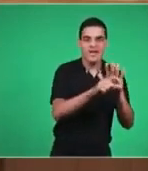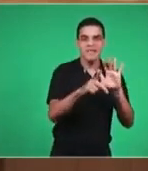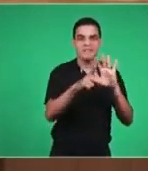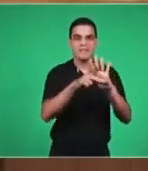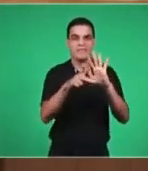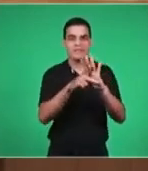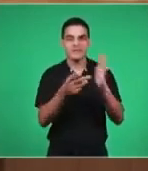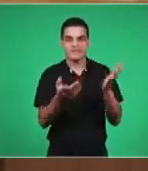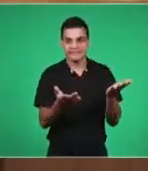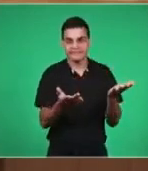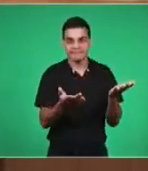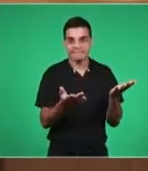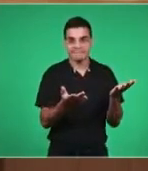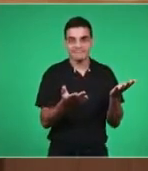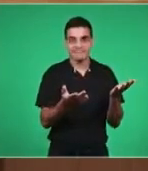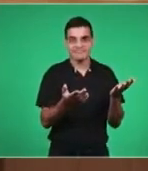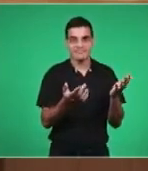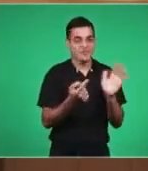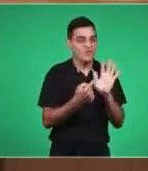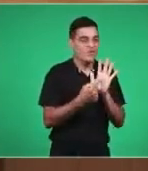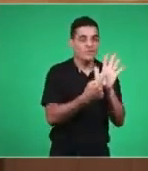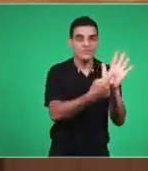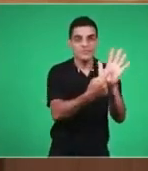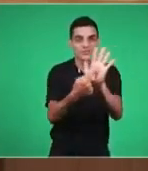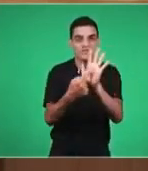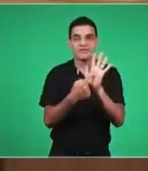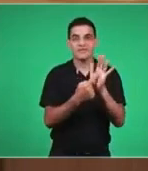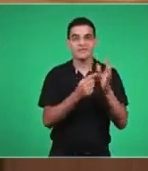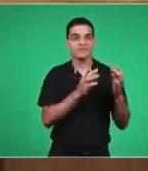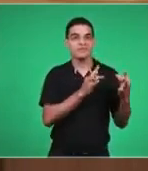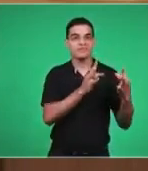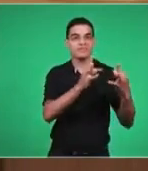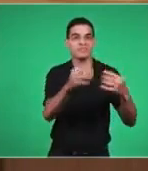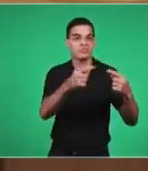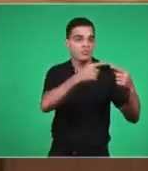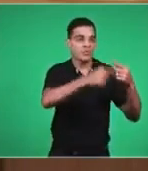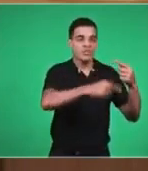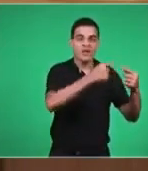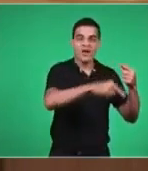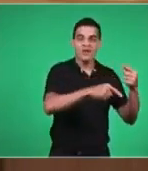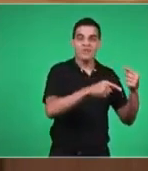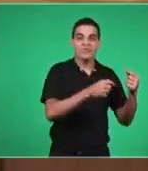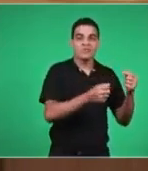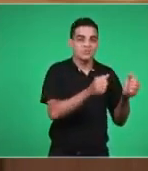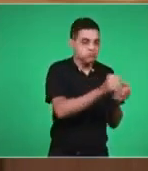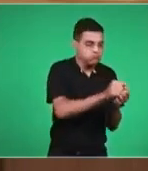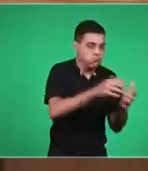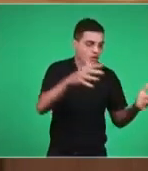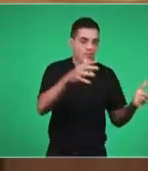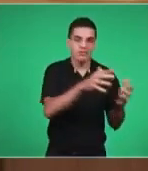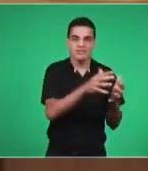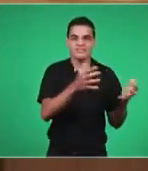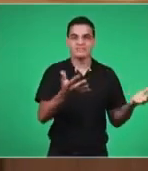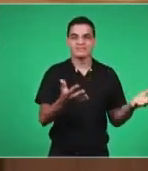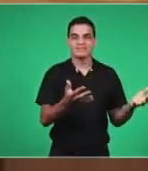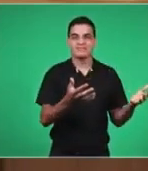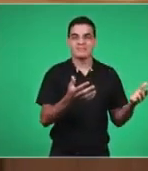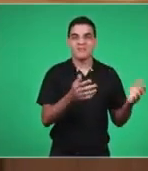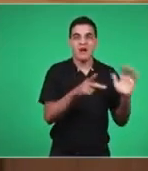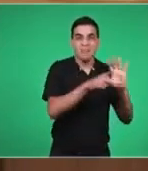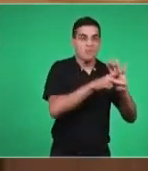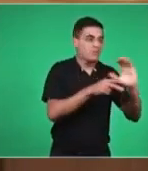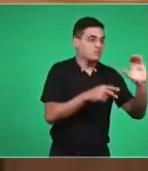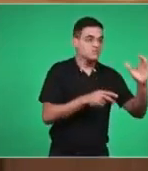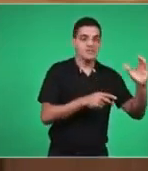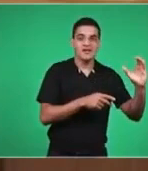the different theories of how the world started as well. They have multiple different things that go against the theory of the